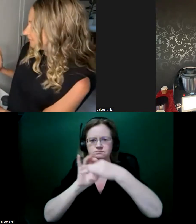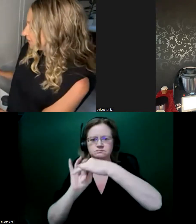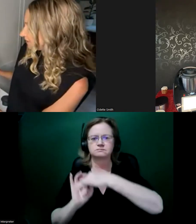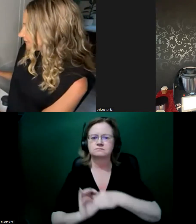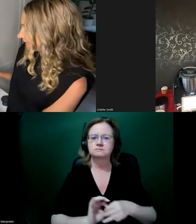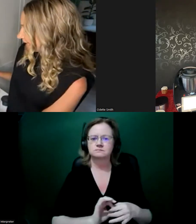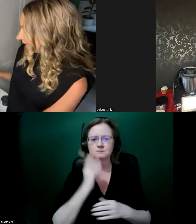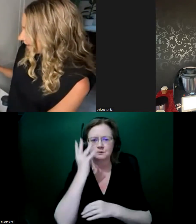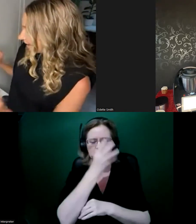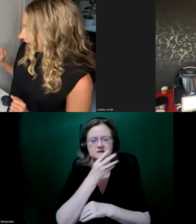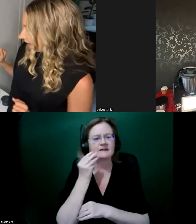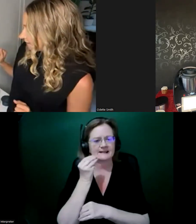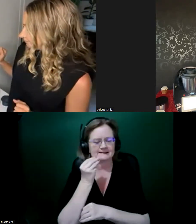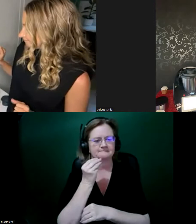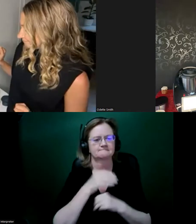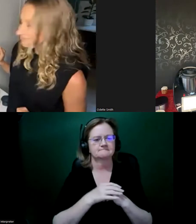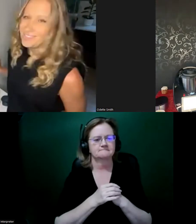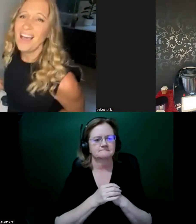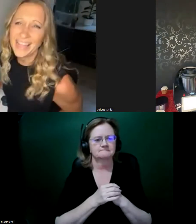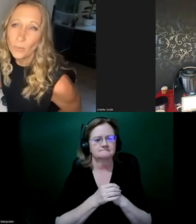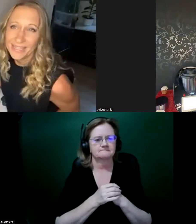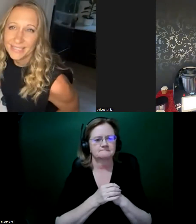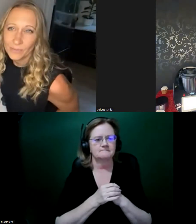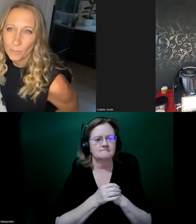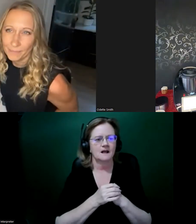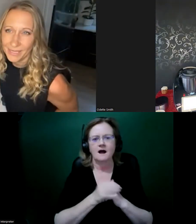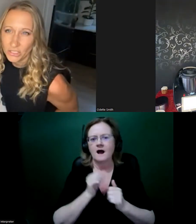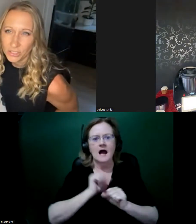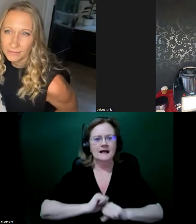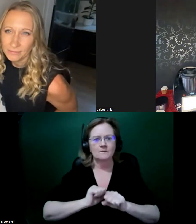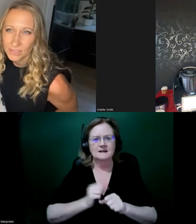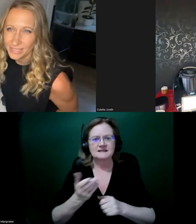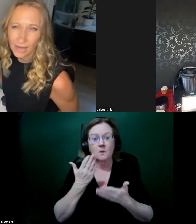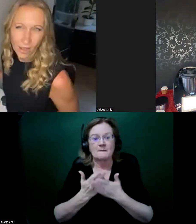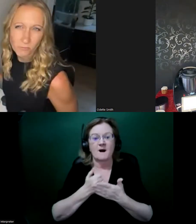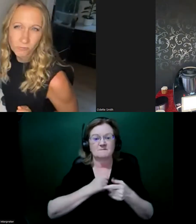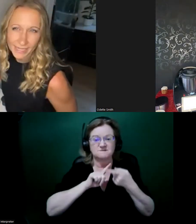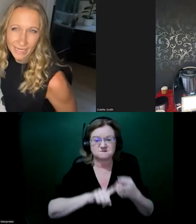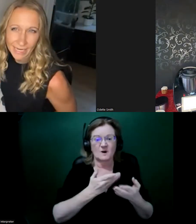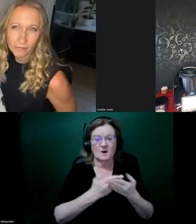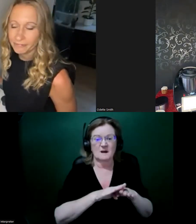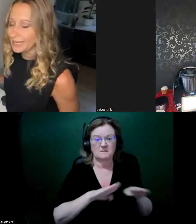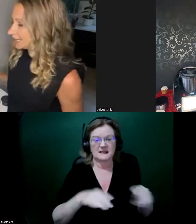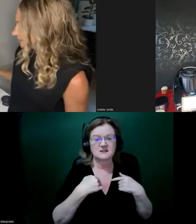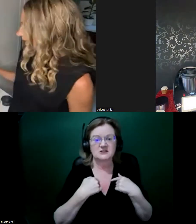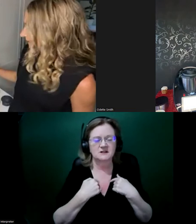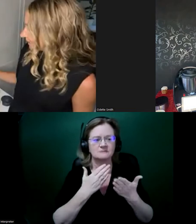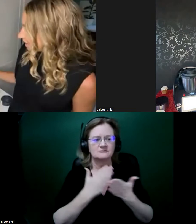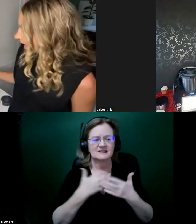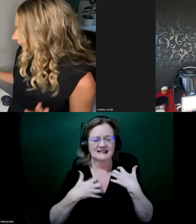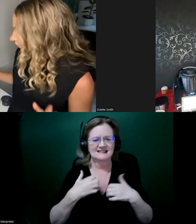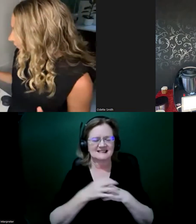It's very sleek. I can't wait to get one on my bench. I'm really, really